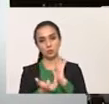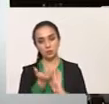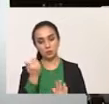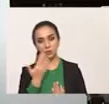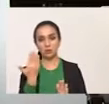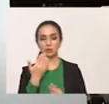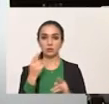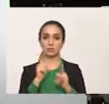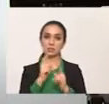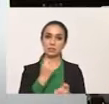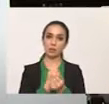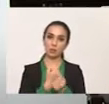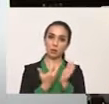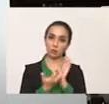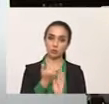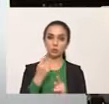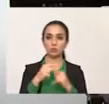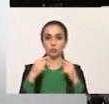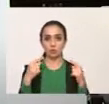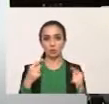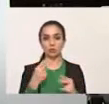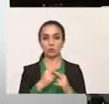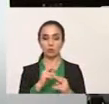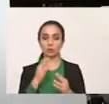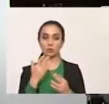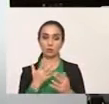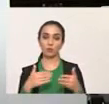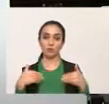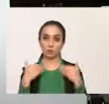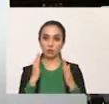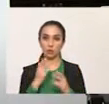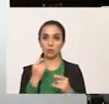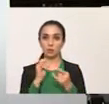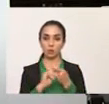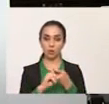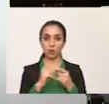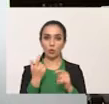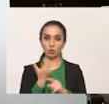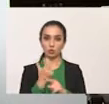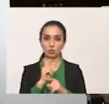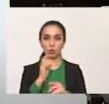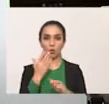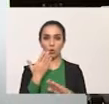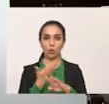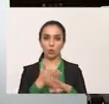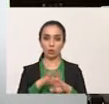qator jarayonlarda foydalanilar edi. Shu bilan birga bakteriyalar juda og'ir kasalliklarni, ya'ni